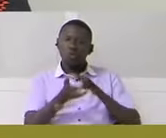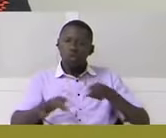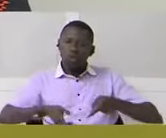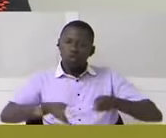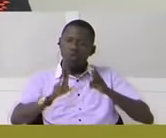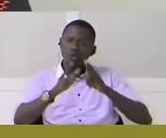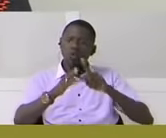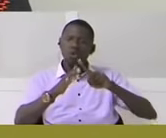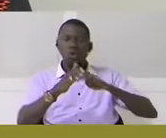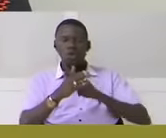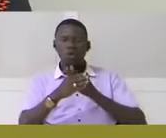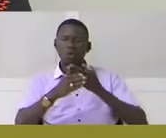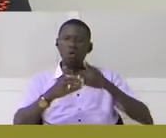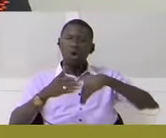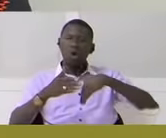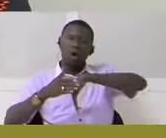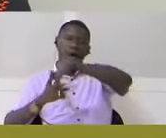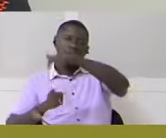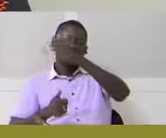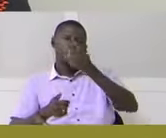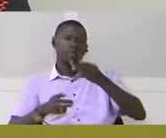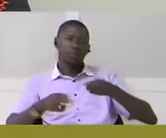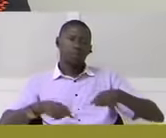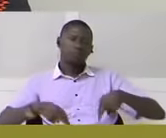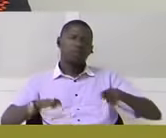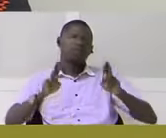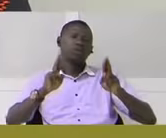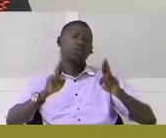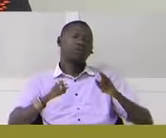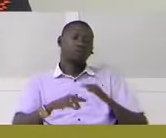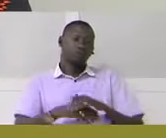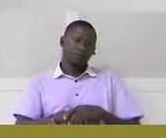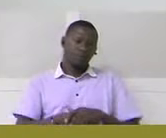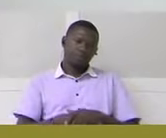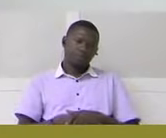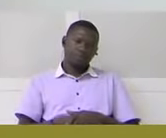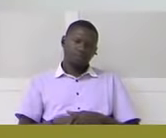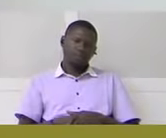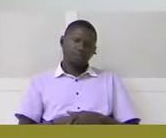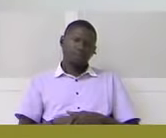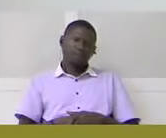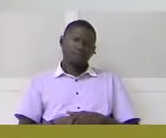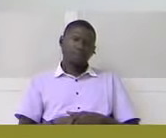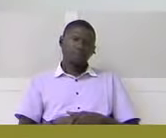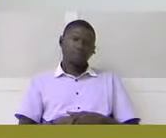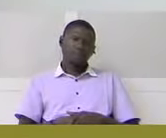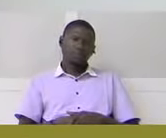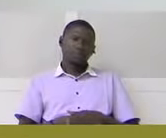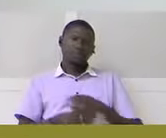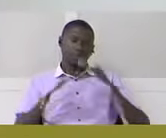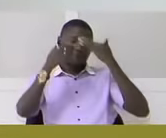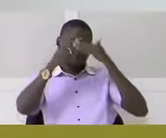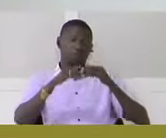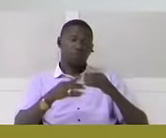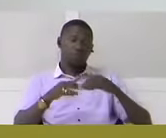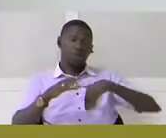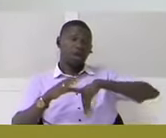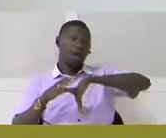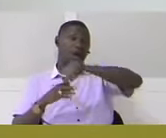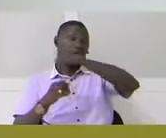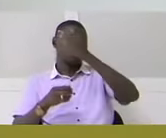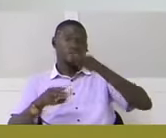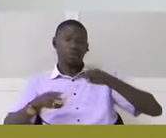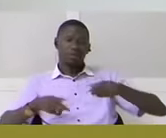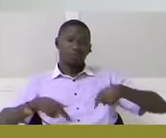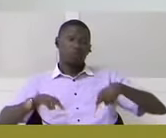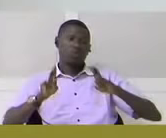ni abe loring silo le kamba mfabe loring sila kartanda wala. The van was off the road. Vano ni mbe mano e